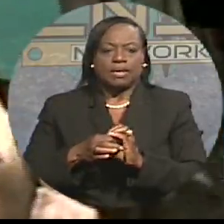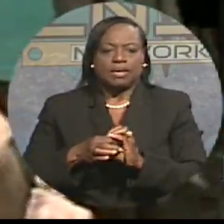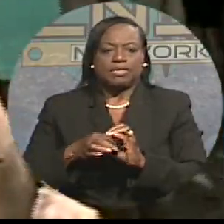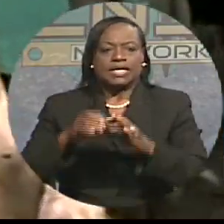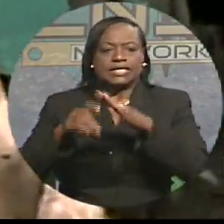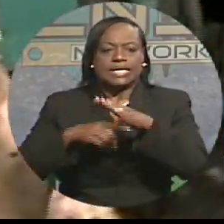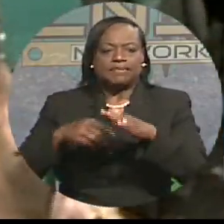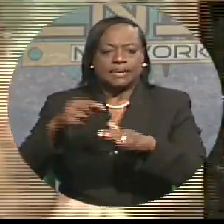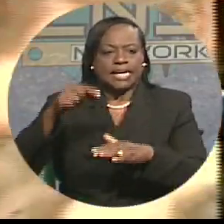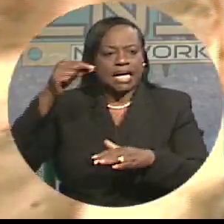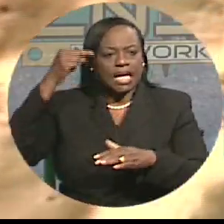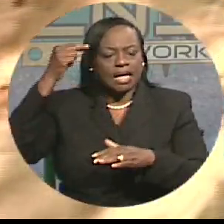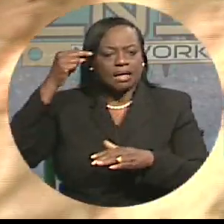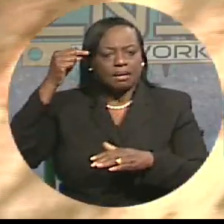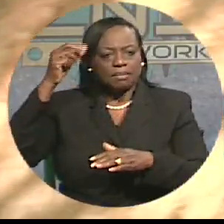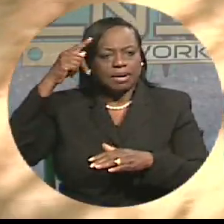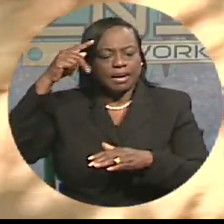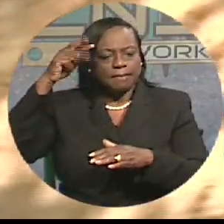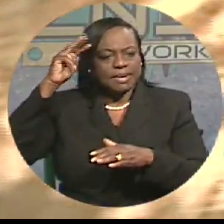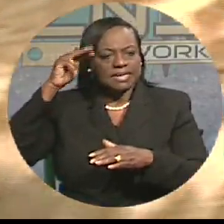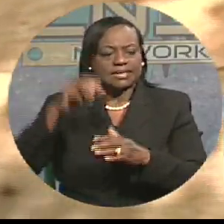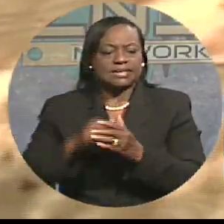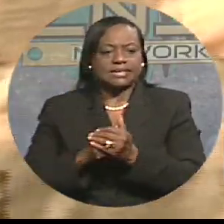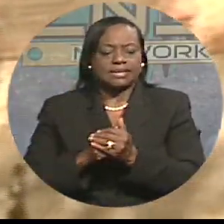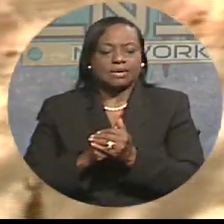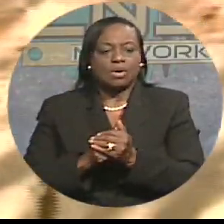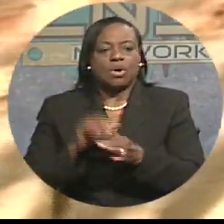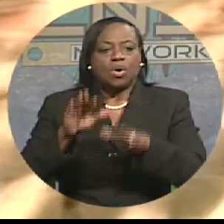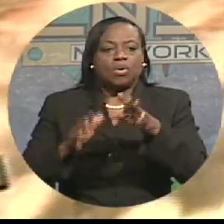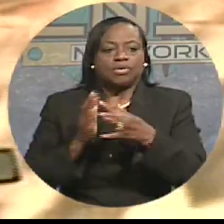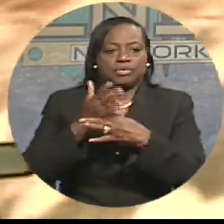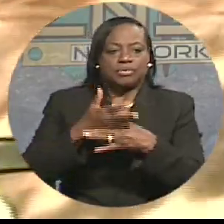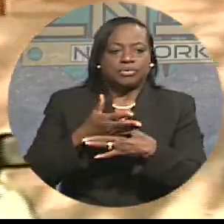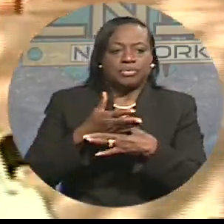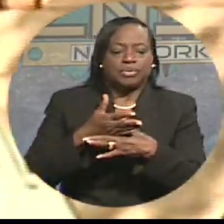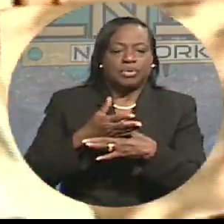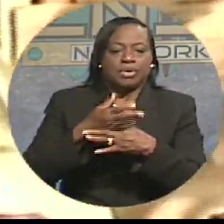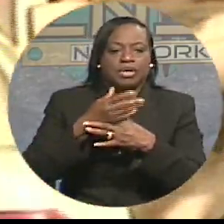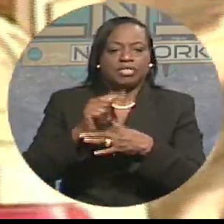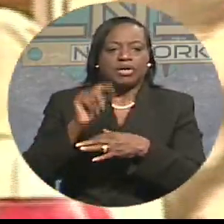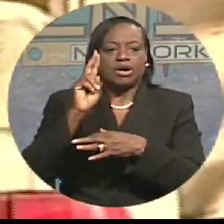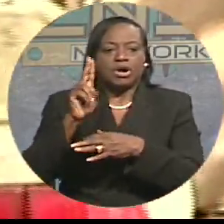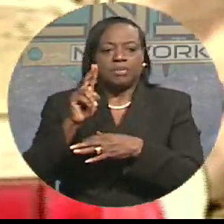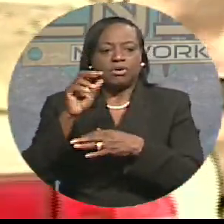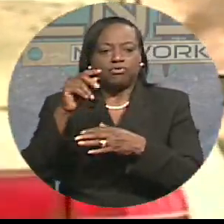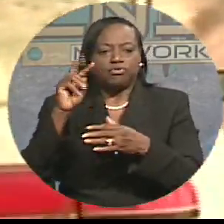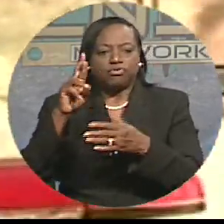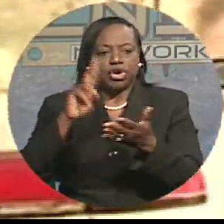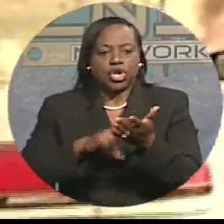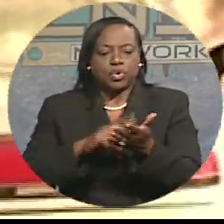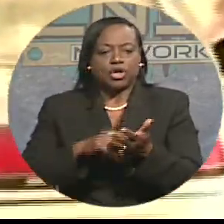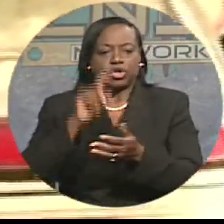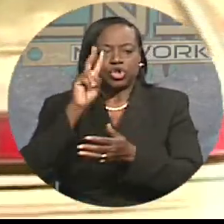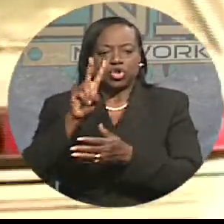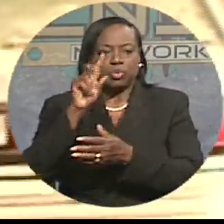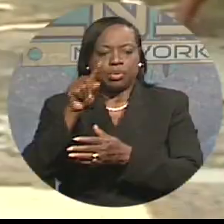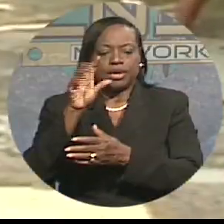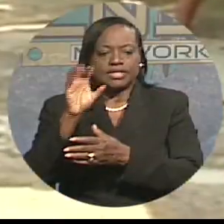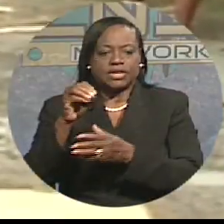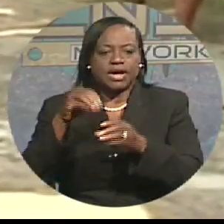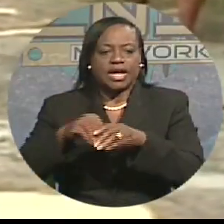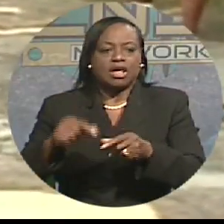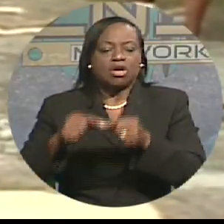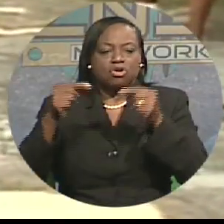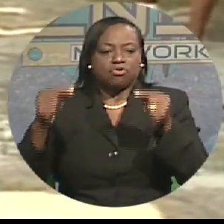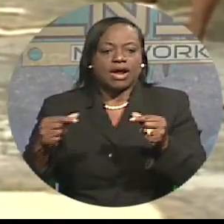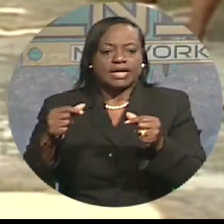view firsthand a major redevelopment project underway by Urban Renewal 2.0 on Grand Bahama. This significant undertaking, which includes